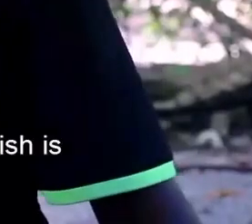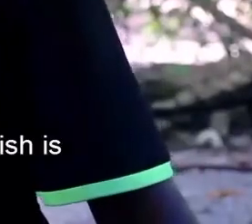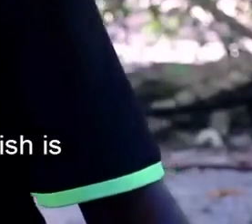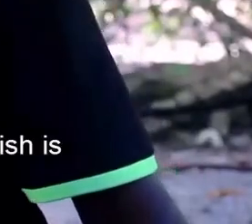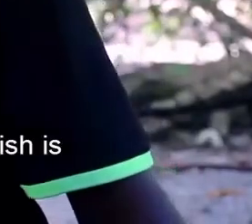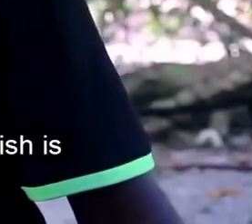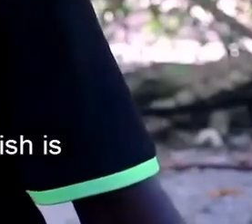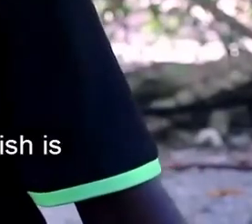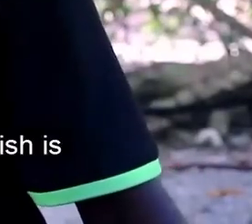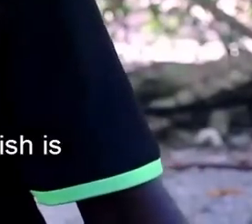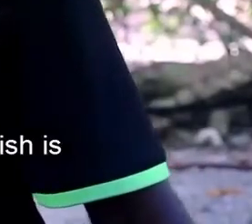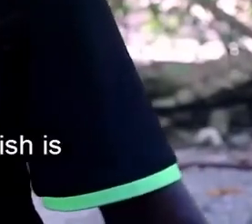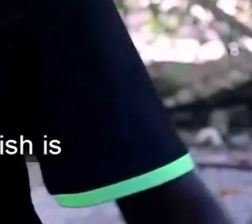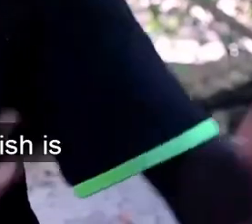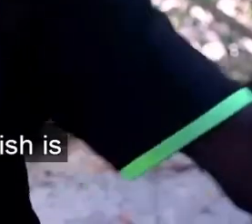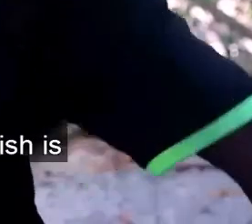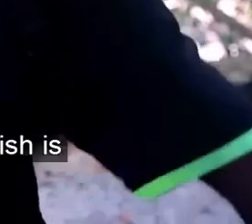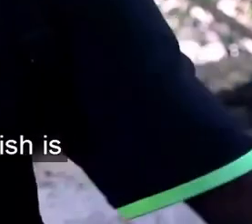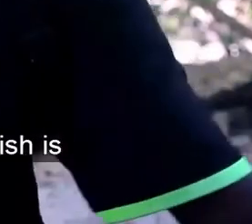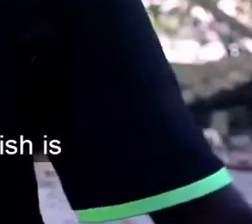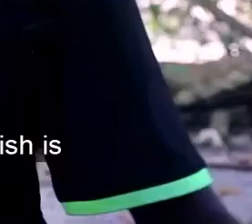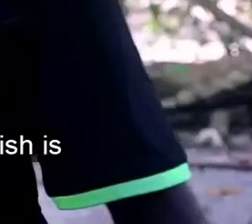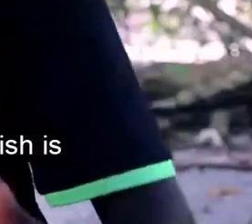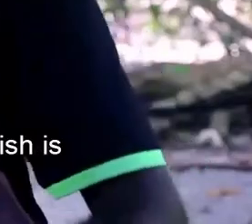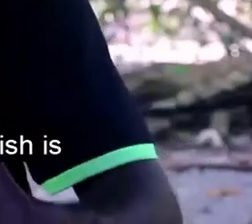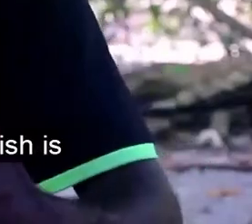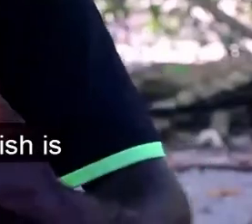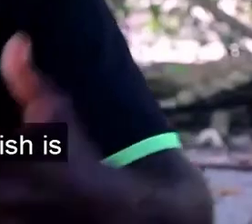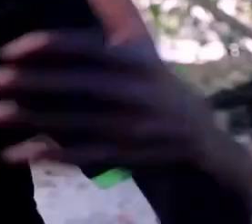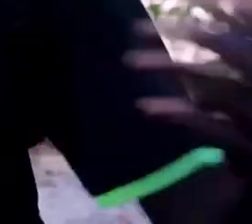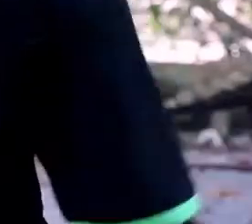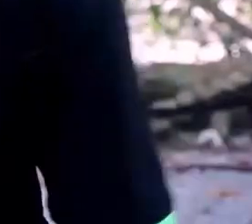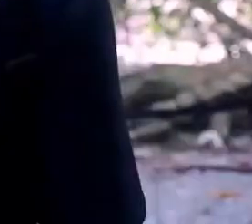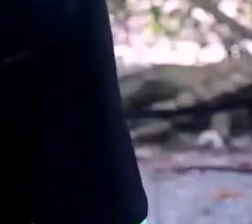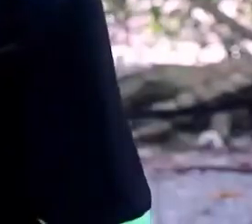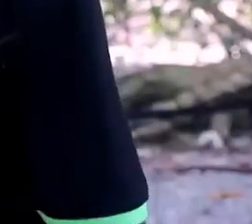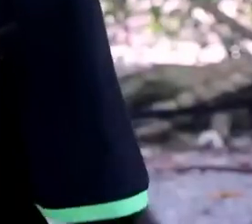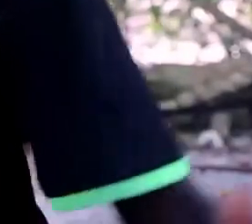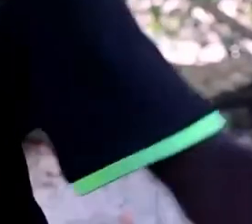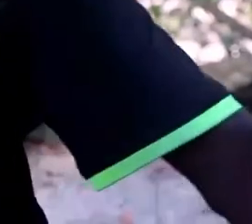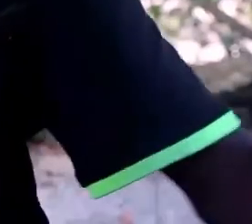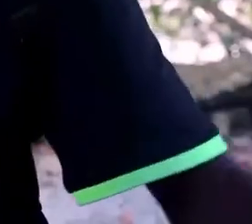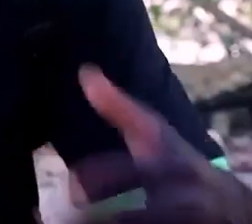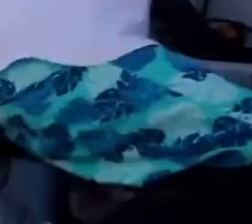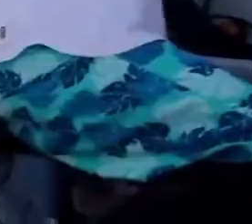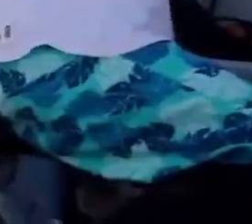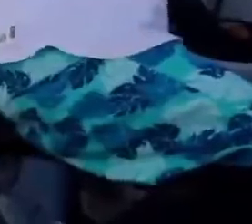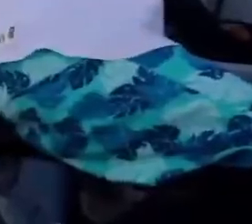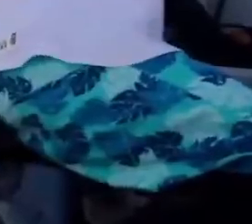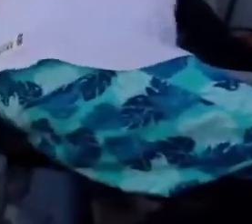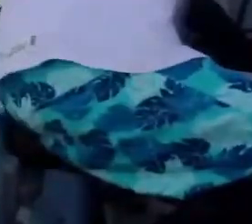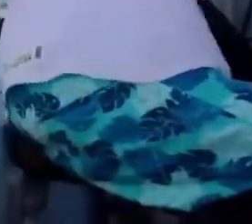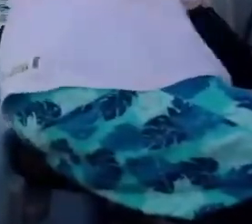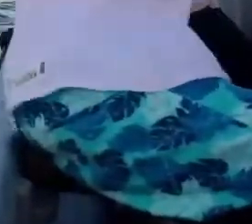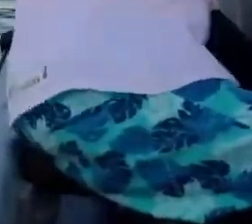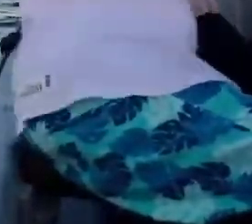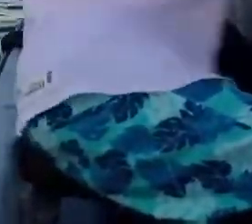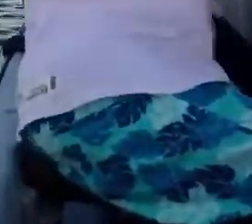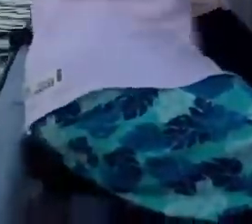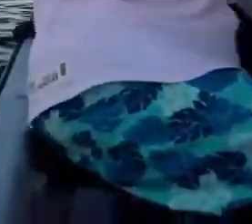to office and they try to identify which fish is plenty and which fish maybe going